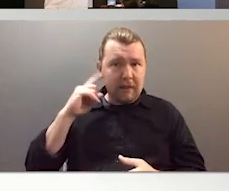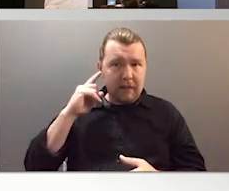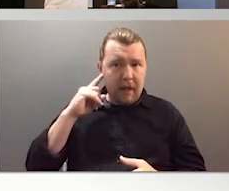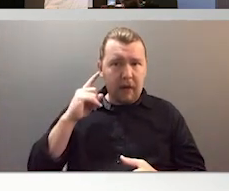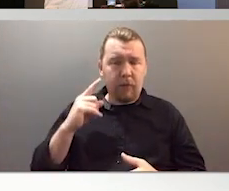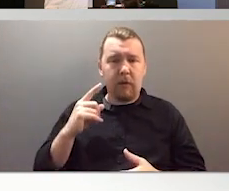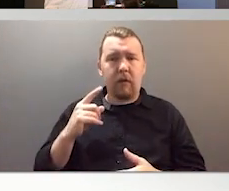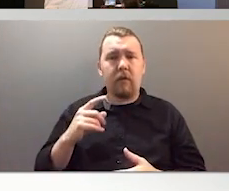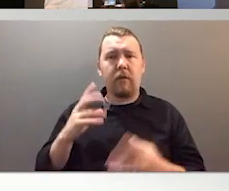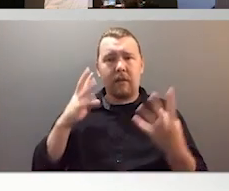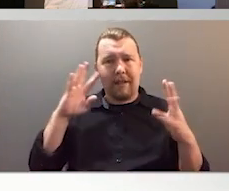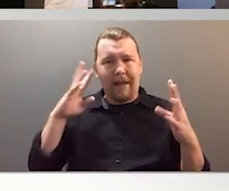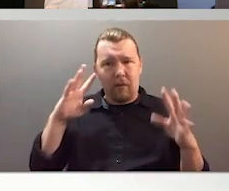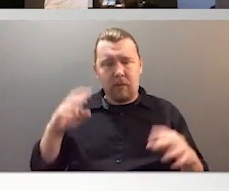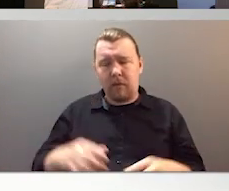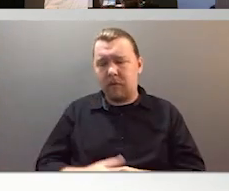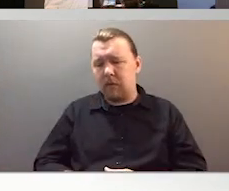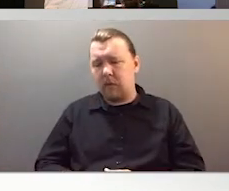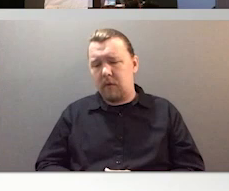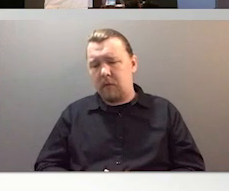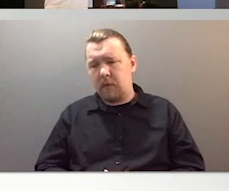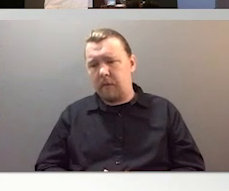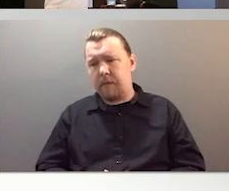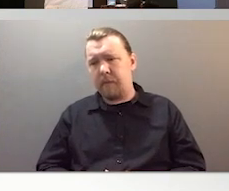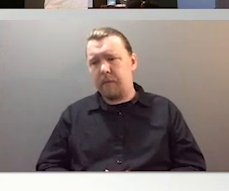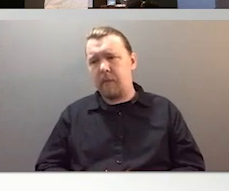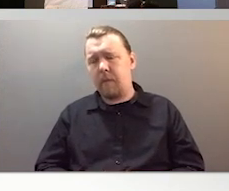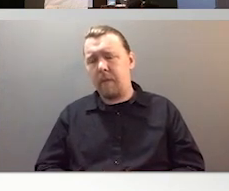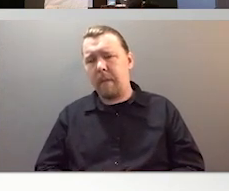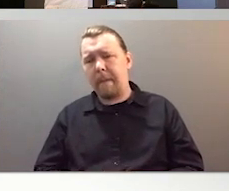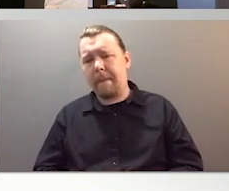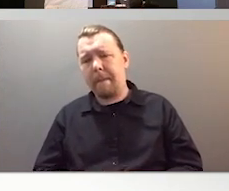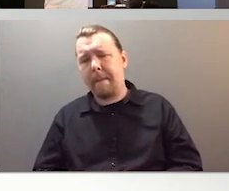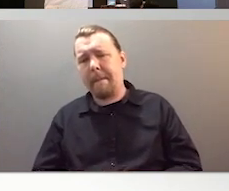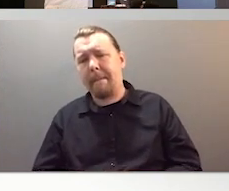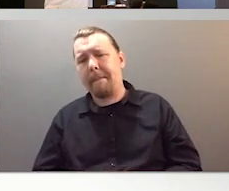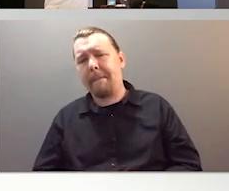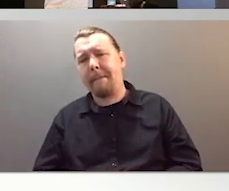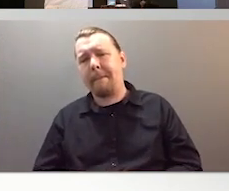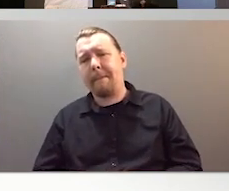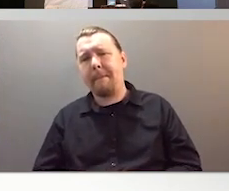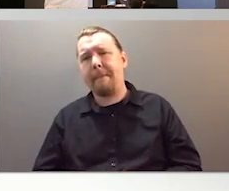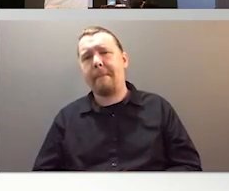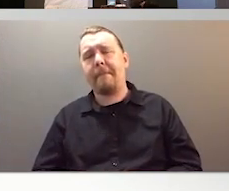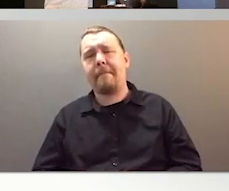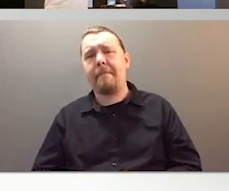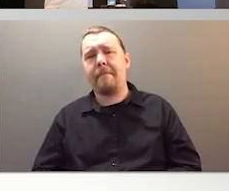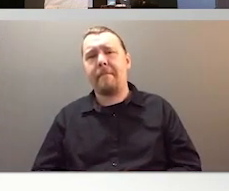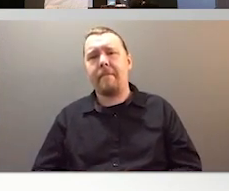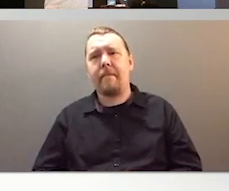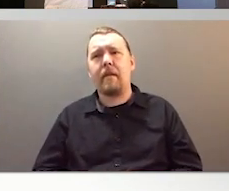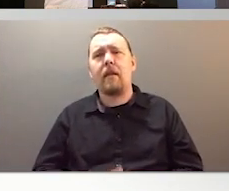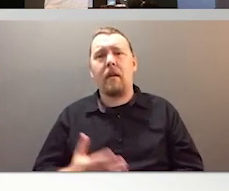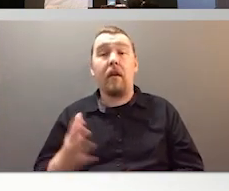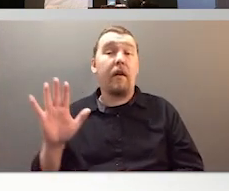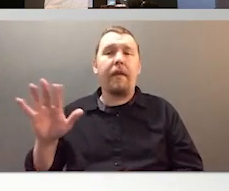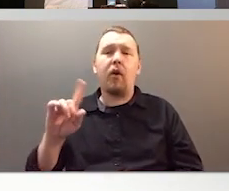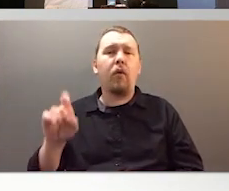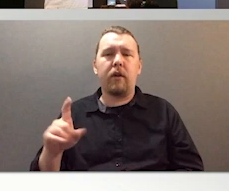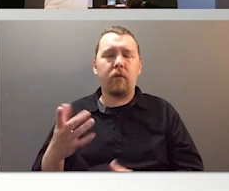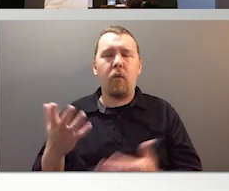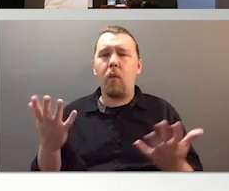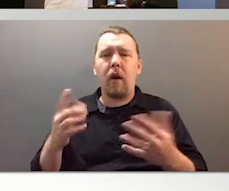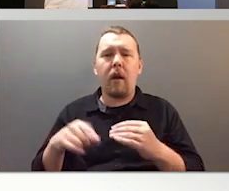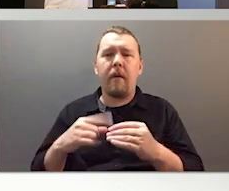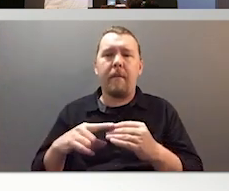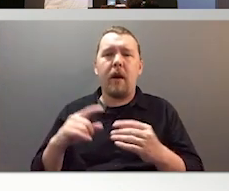expressive language? So the question was, what about somebody with limited language? So then I'm looking at, can they even imitate or follow what